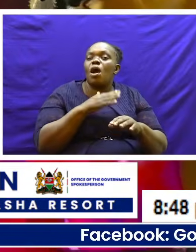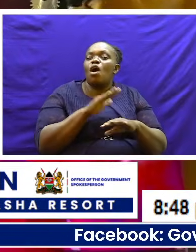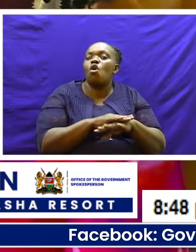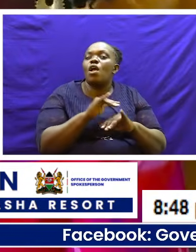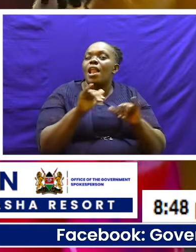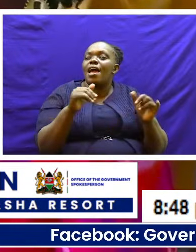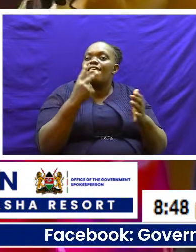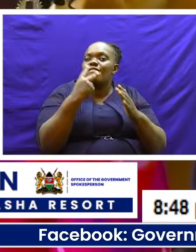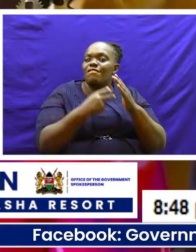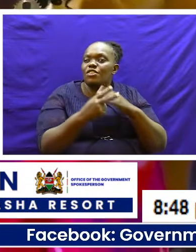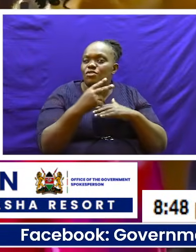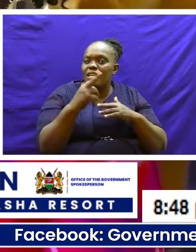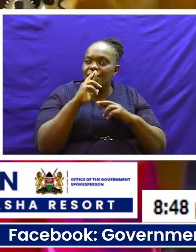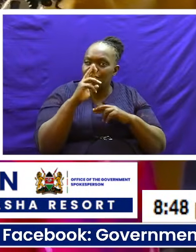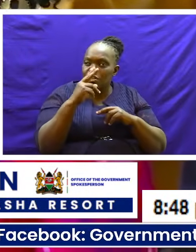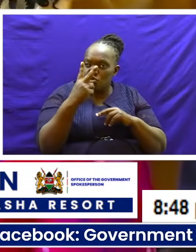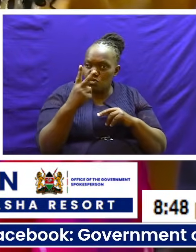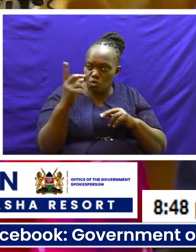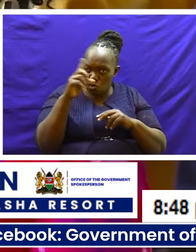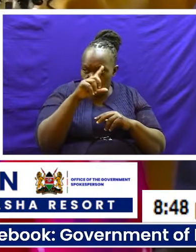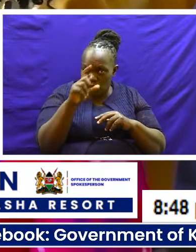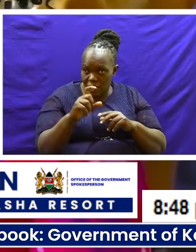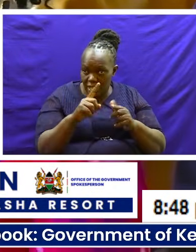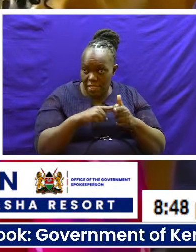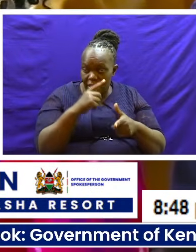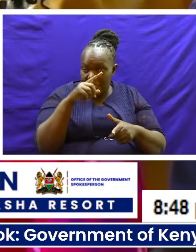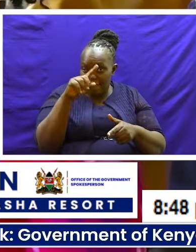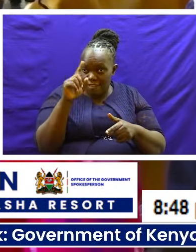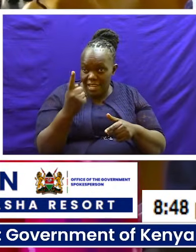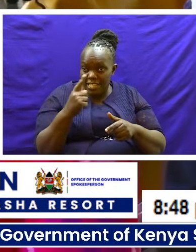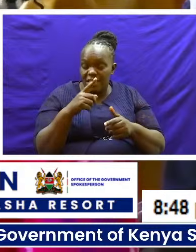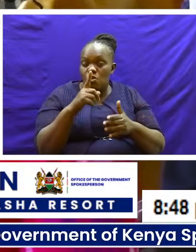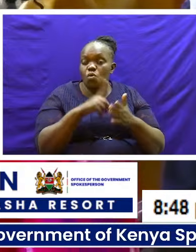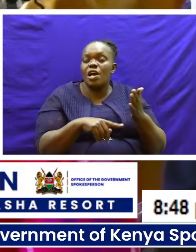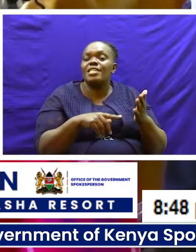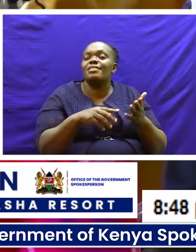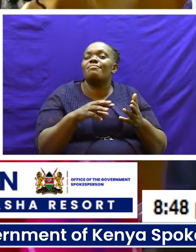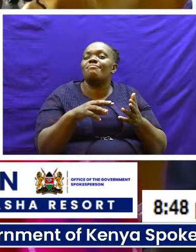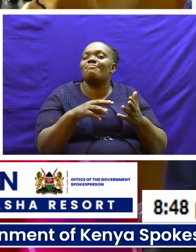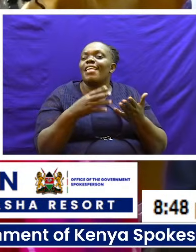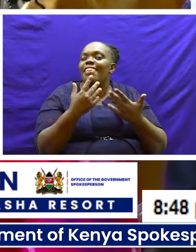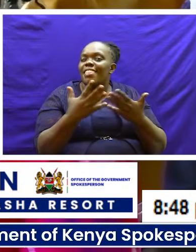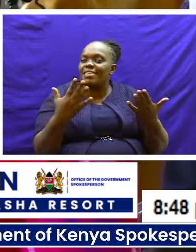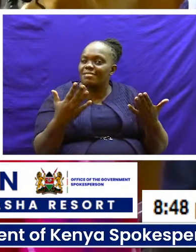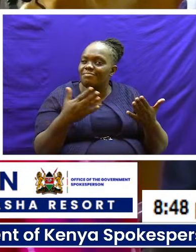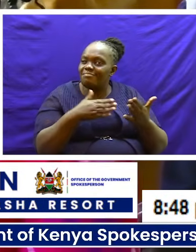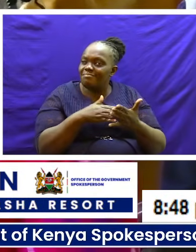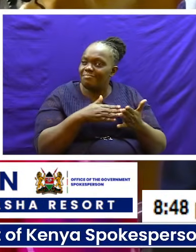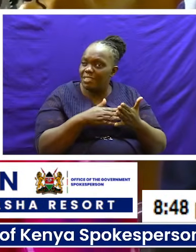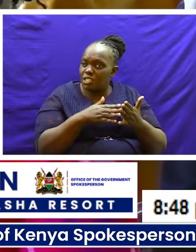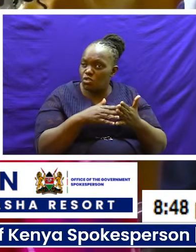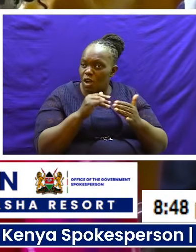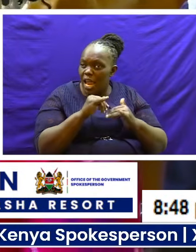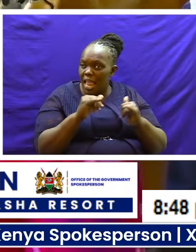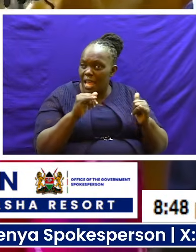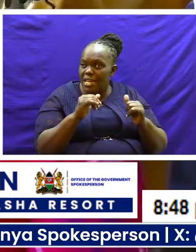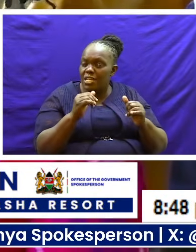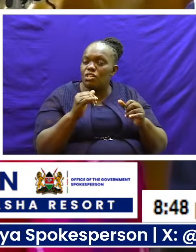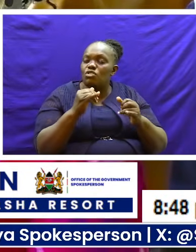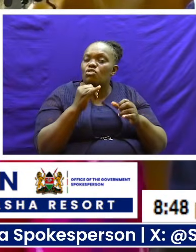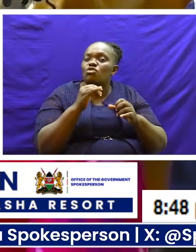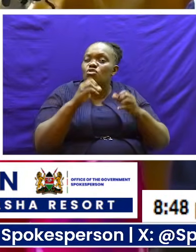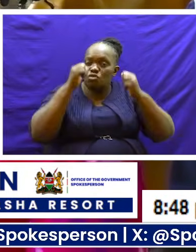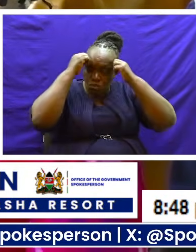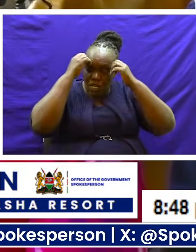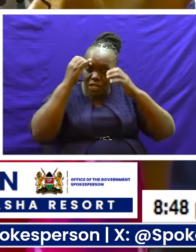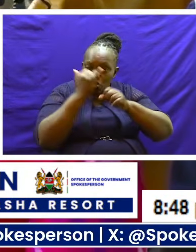would like you to respond to 2 questions. The first, what measures is KUCCPS taking to align students with job market